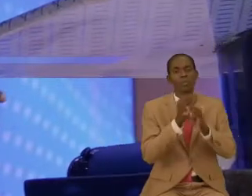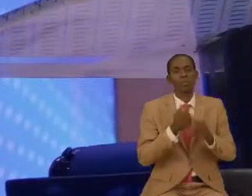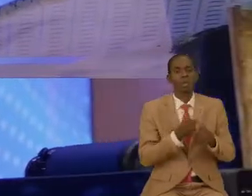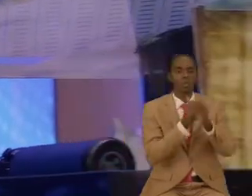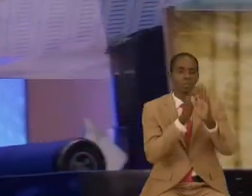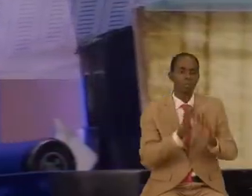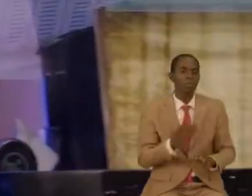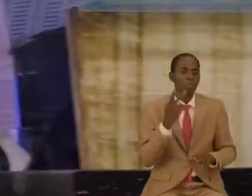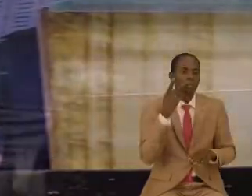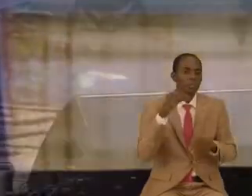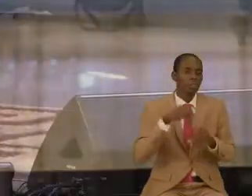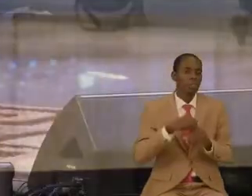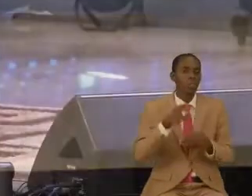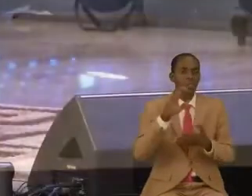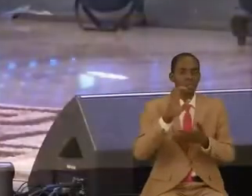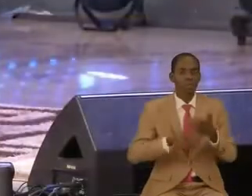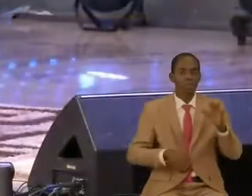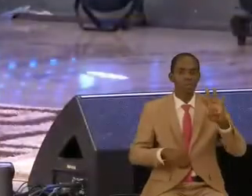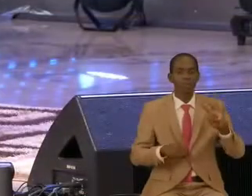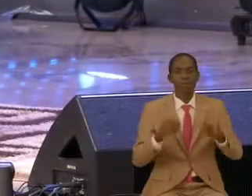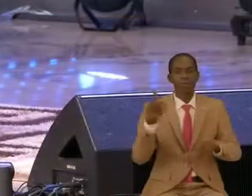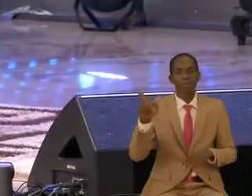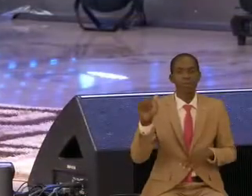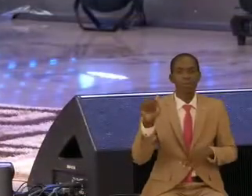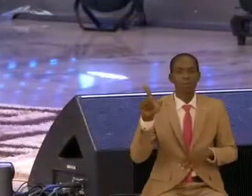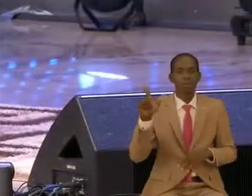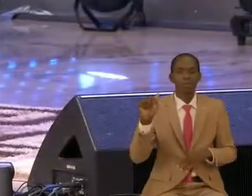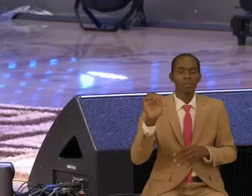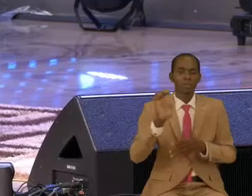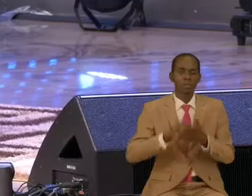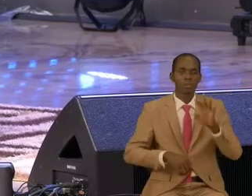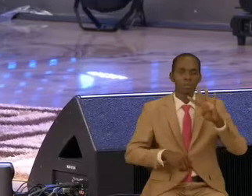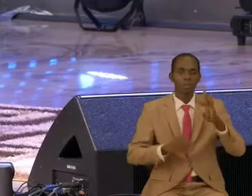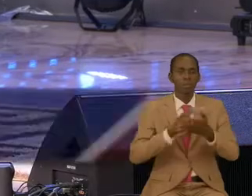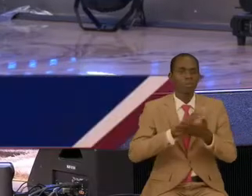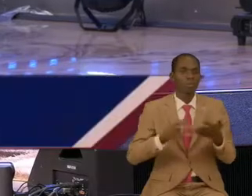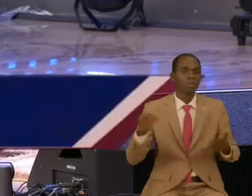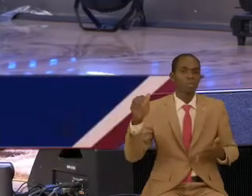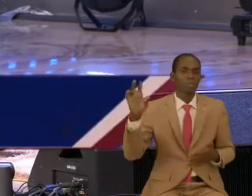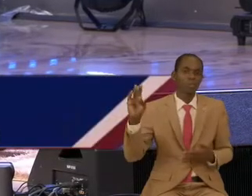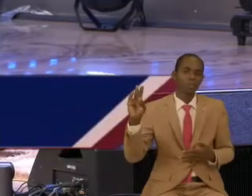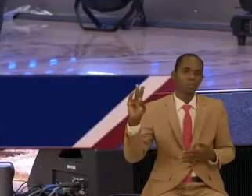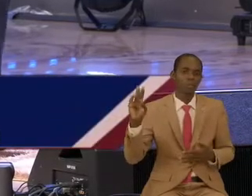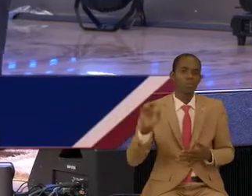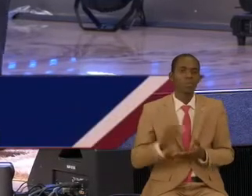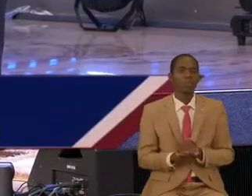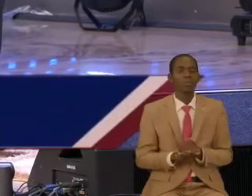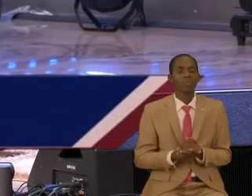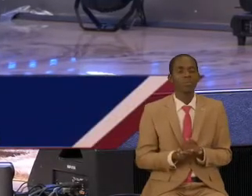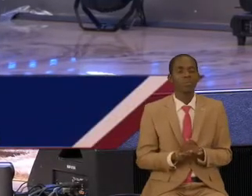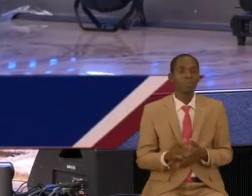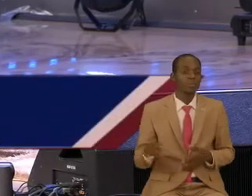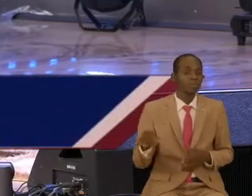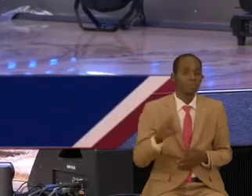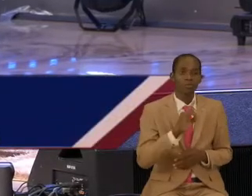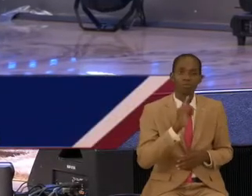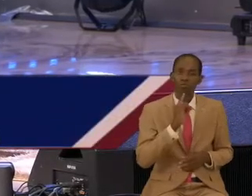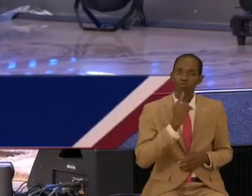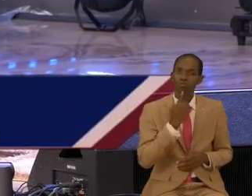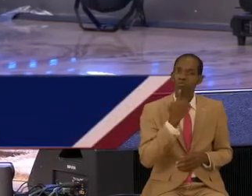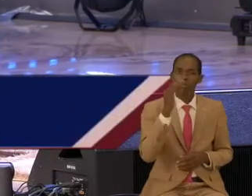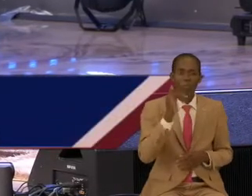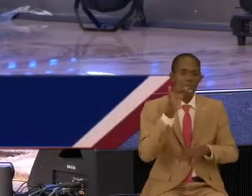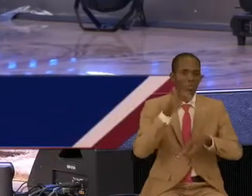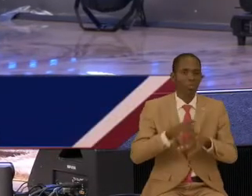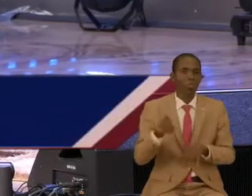at chapter 4 of Galatians, chapter 4, verse 17. They zealously affect you. Those who